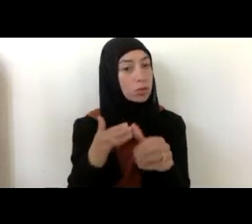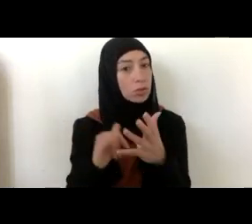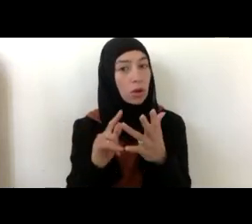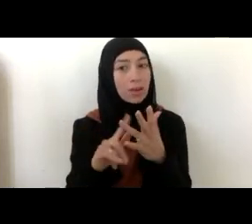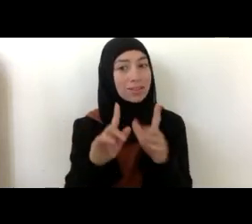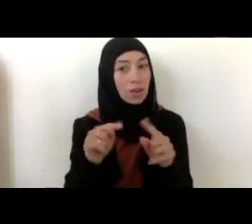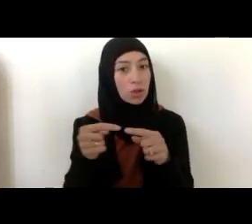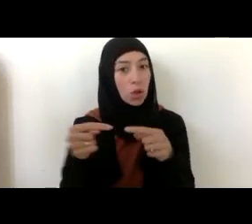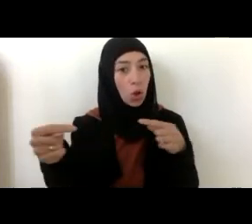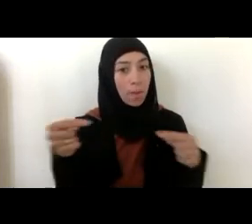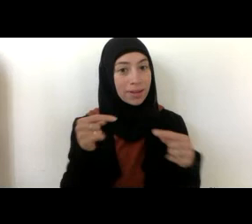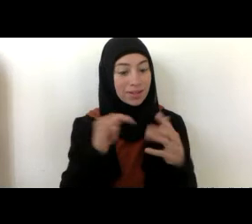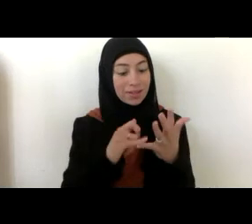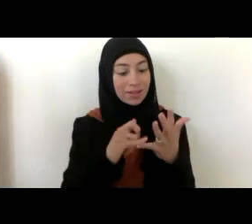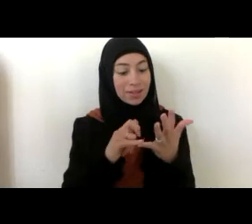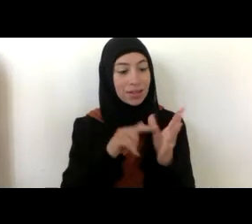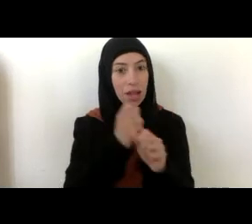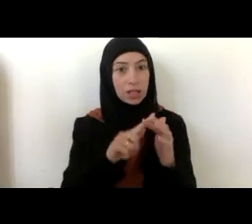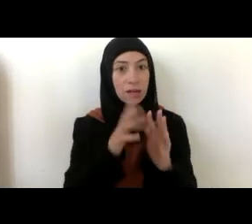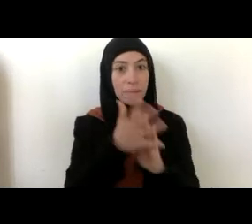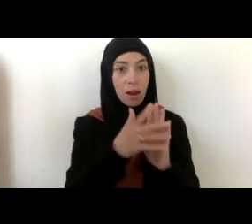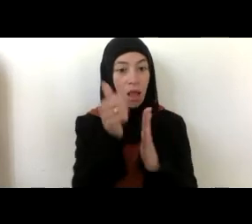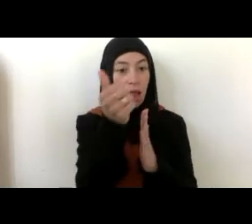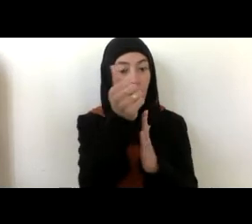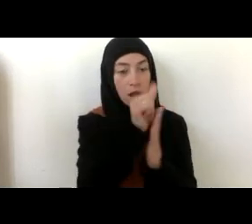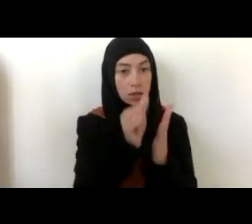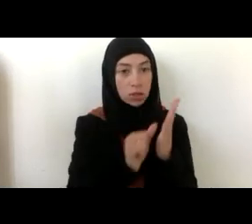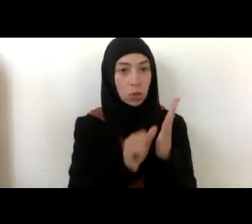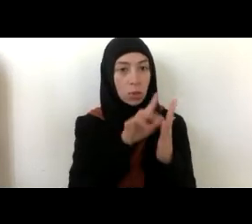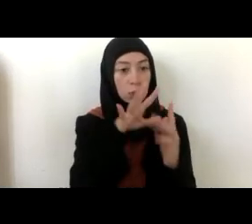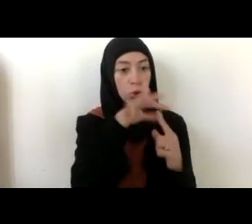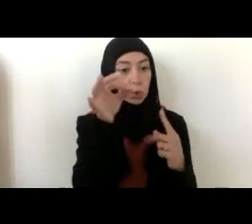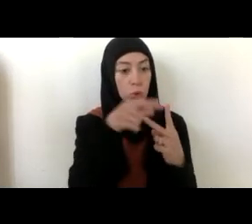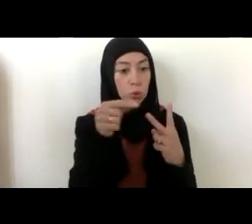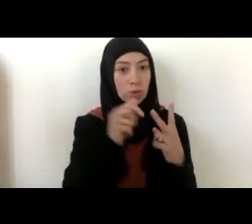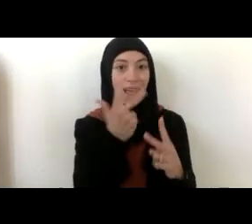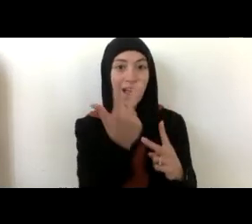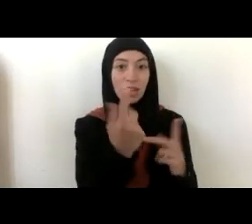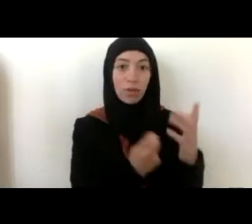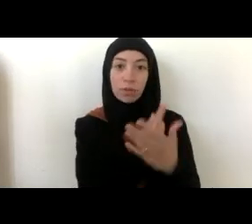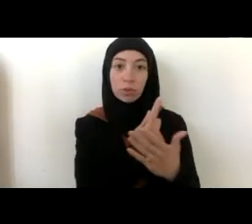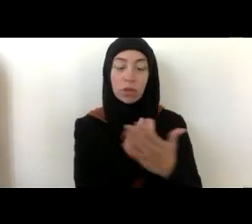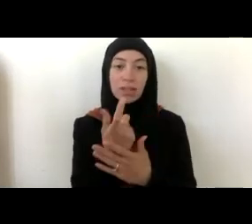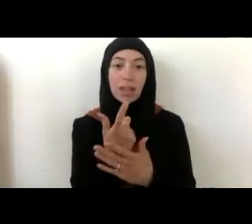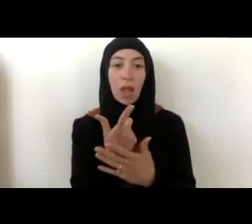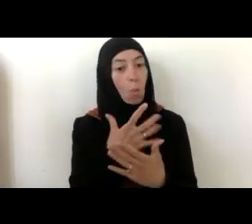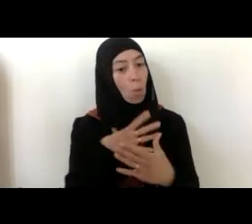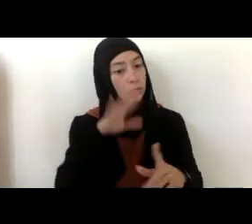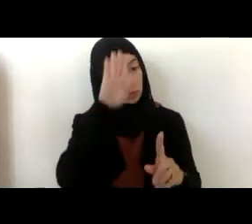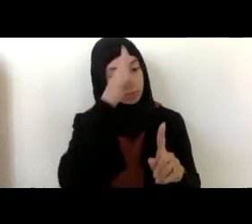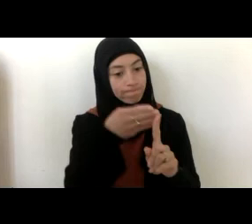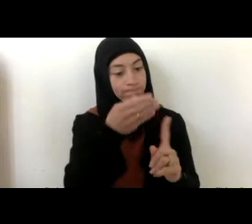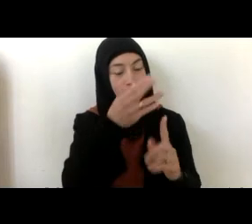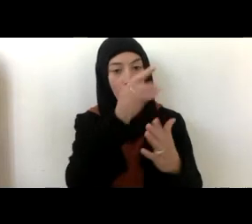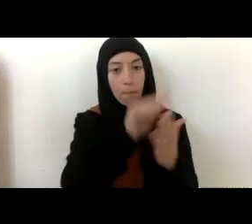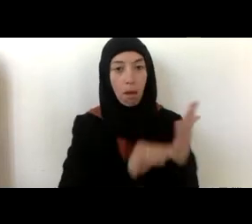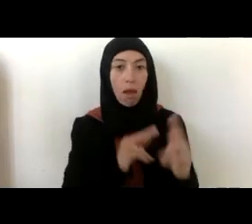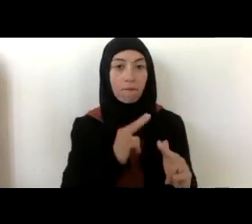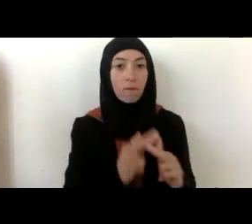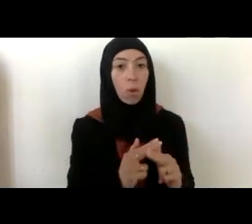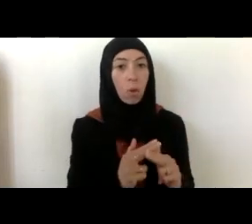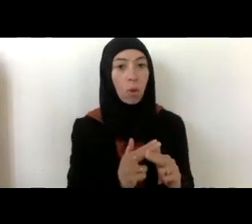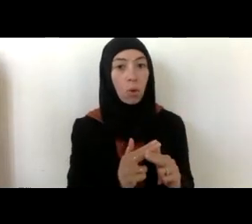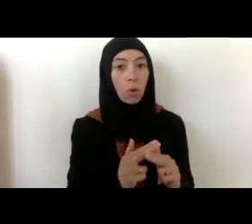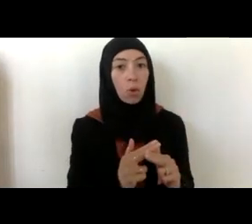competition stage, will artists choose which of the 8 opportunities they wish to apply for? Yes,